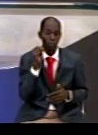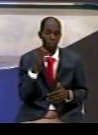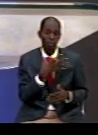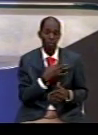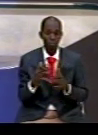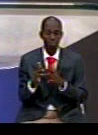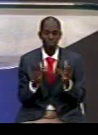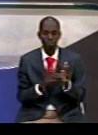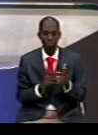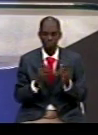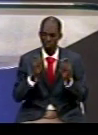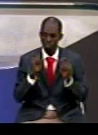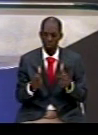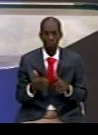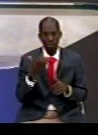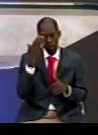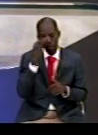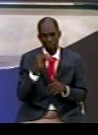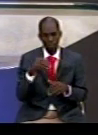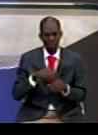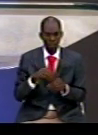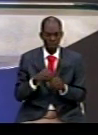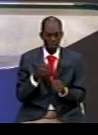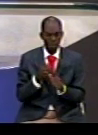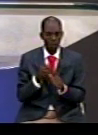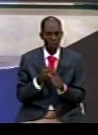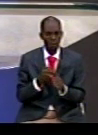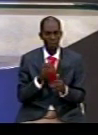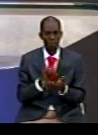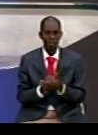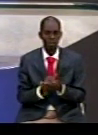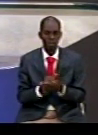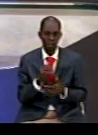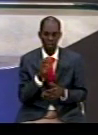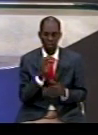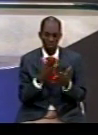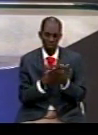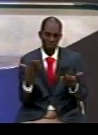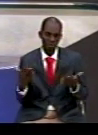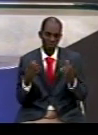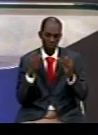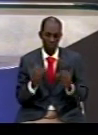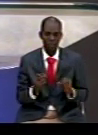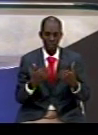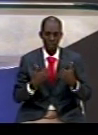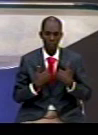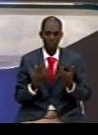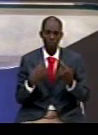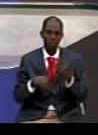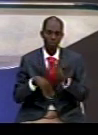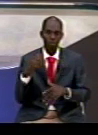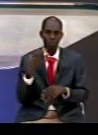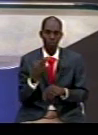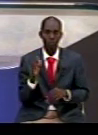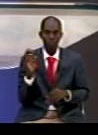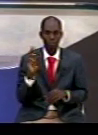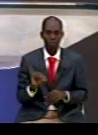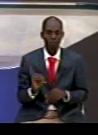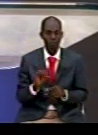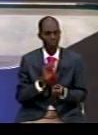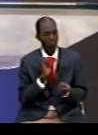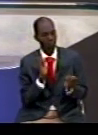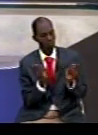immediately knowing in himself that virtue had gone out of him,